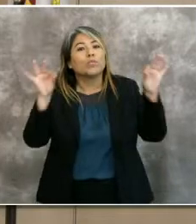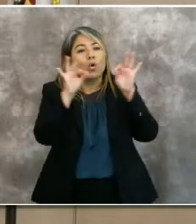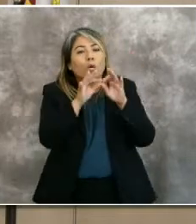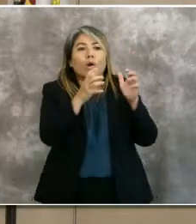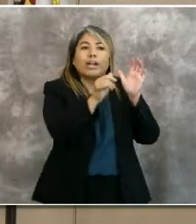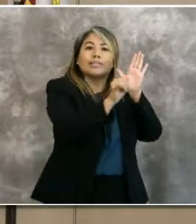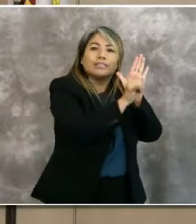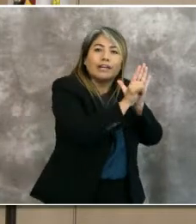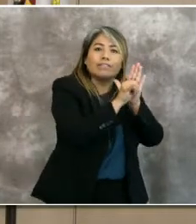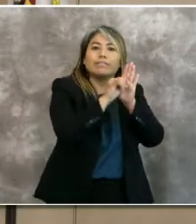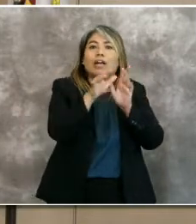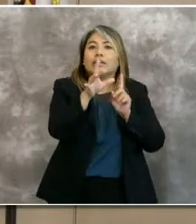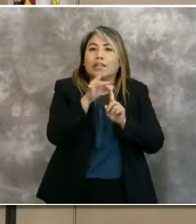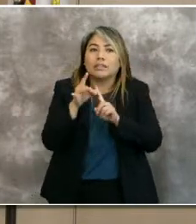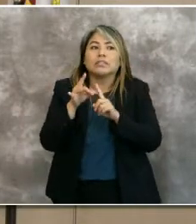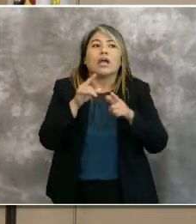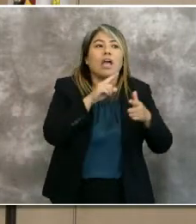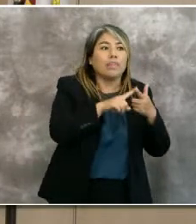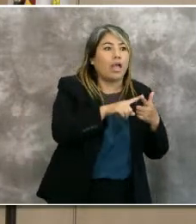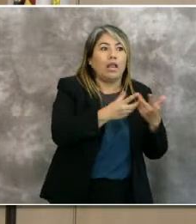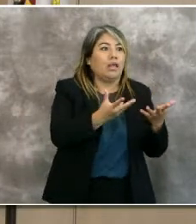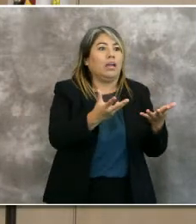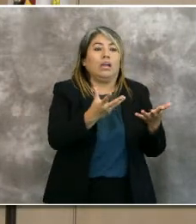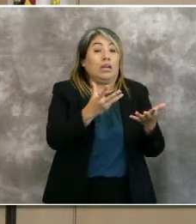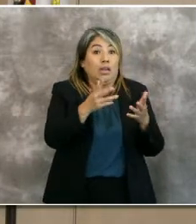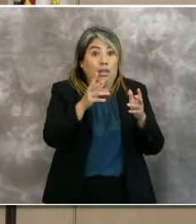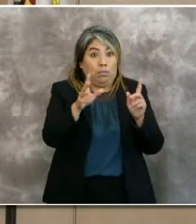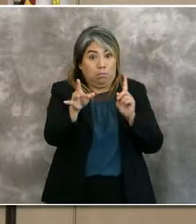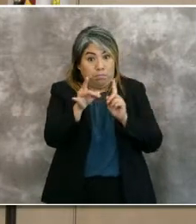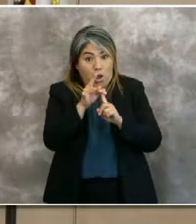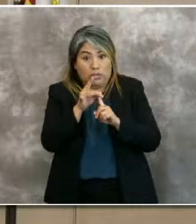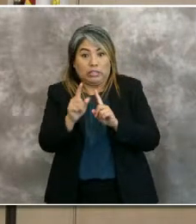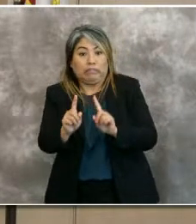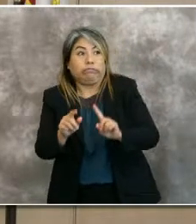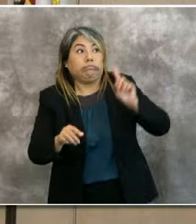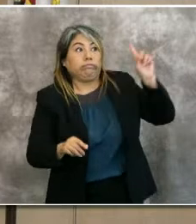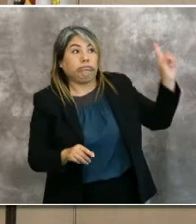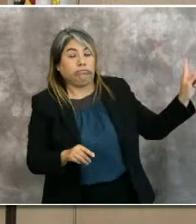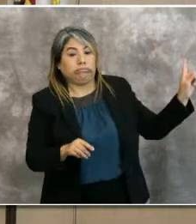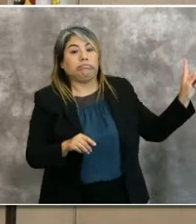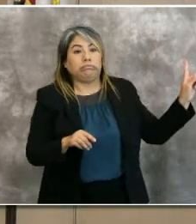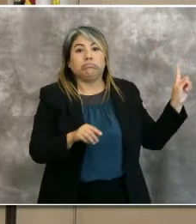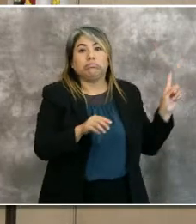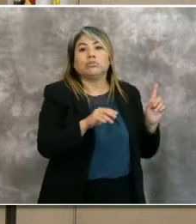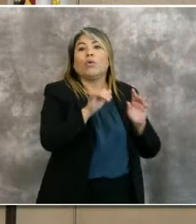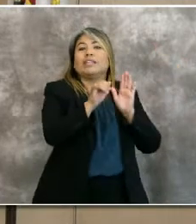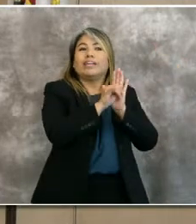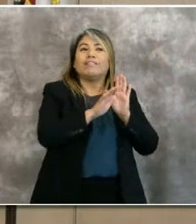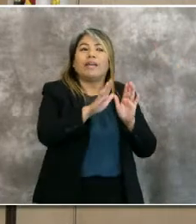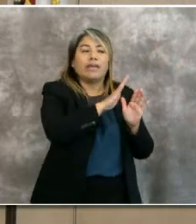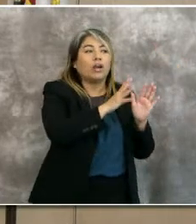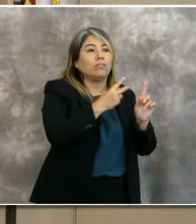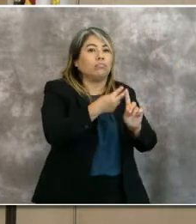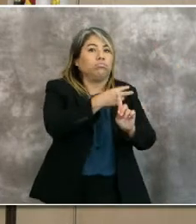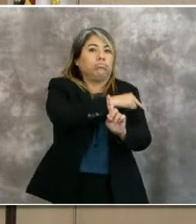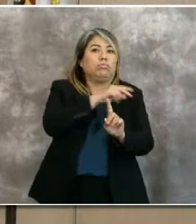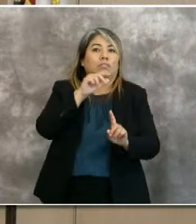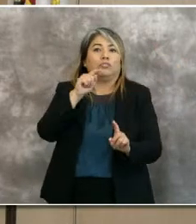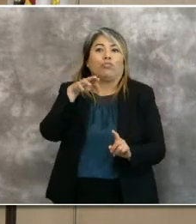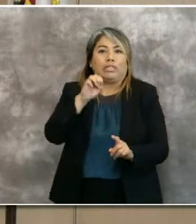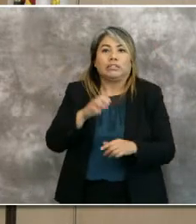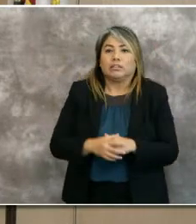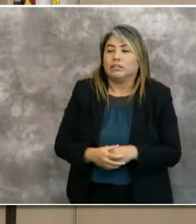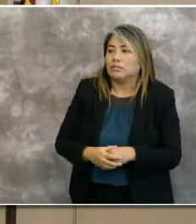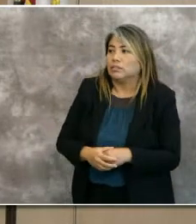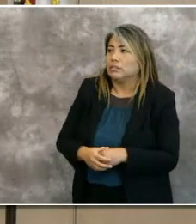identify cases so that we can remove those positive individuals from the community and identify their case contacts. I'm sorry, I have